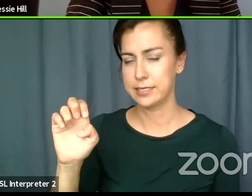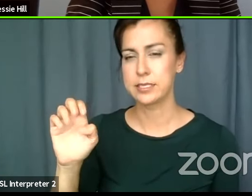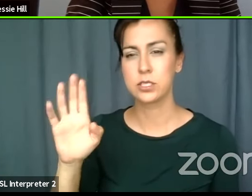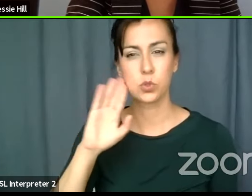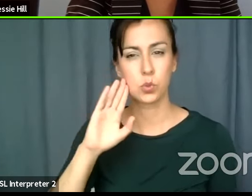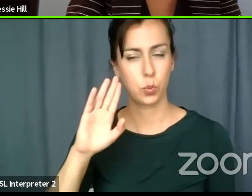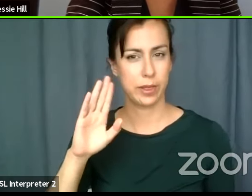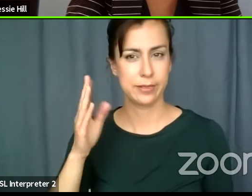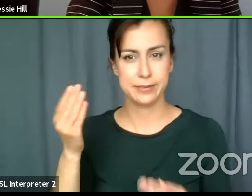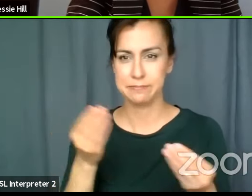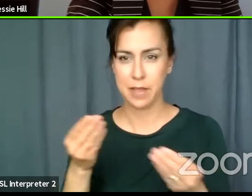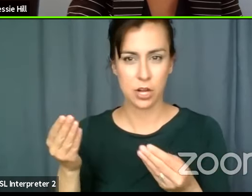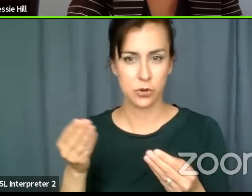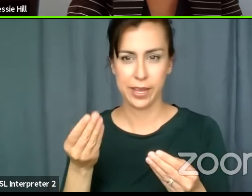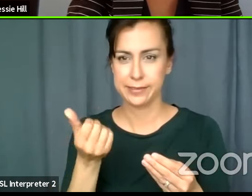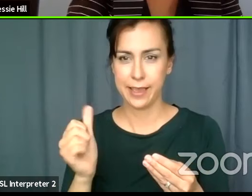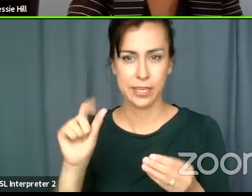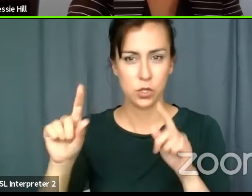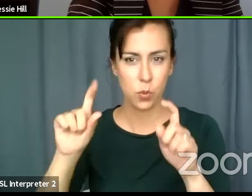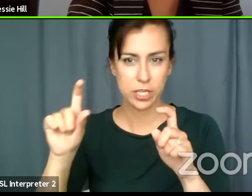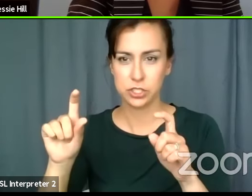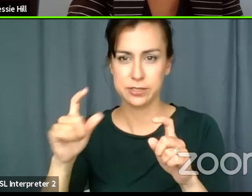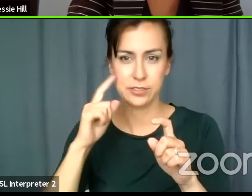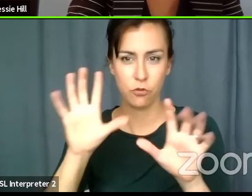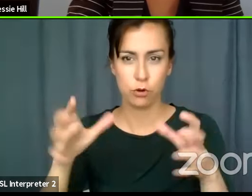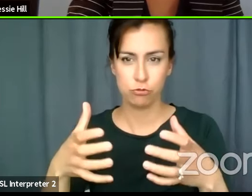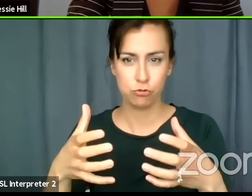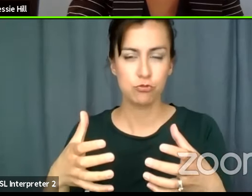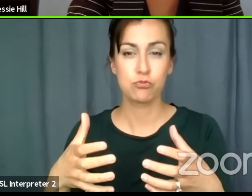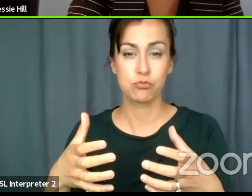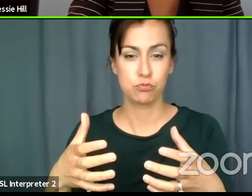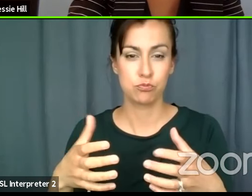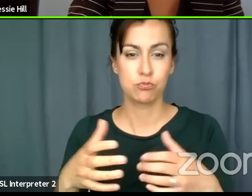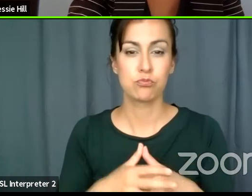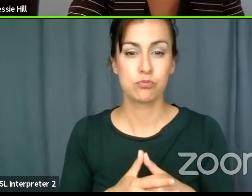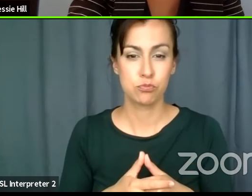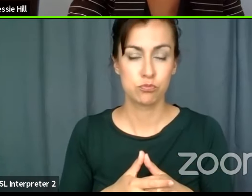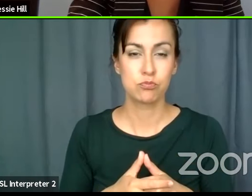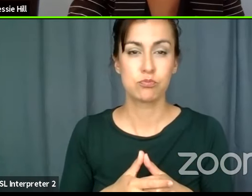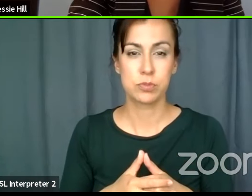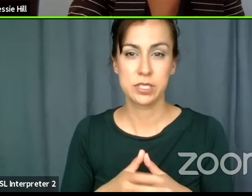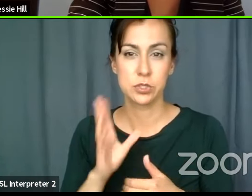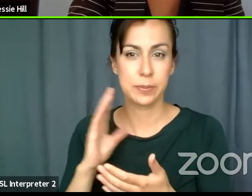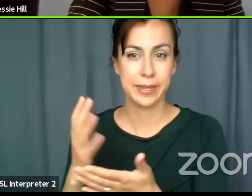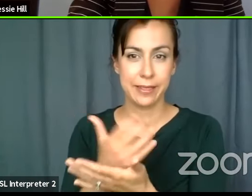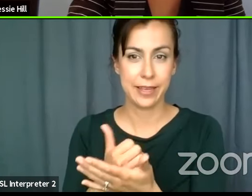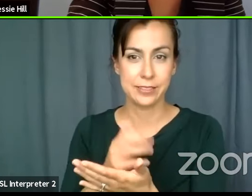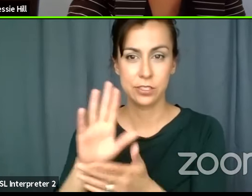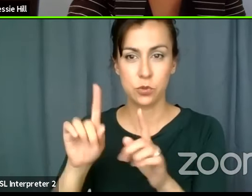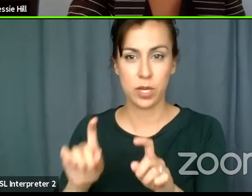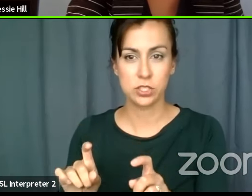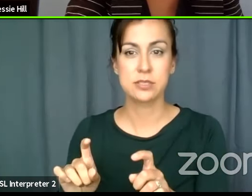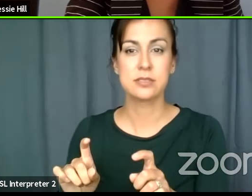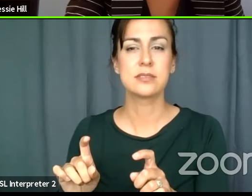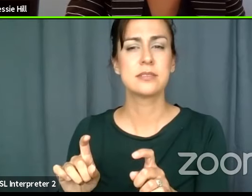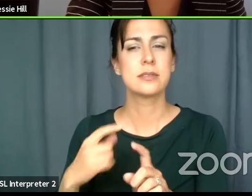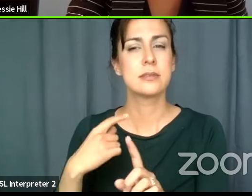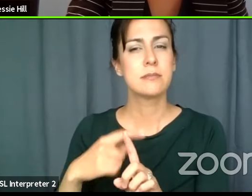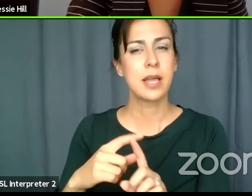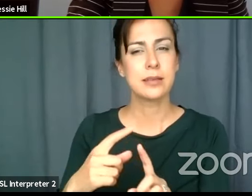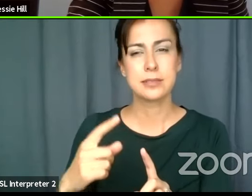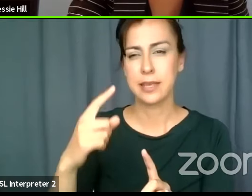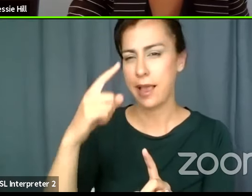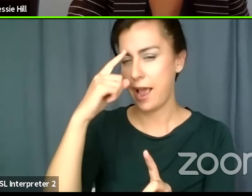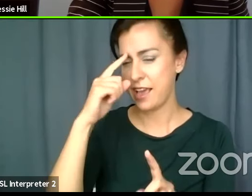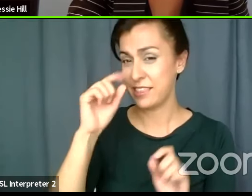moderate if we have any Q&A in the queue, as well as, I don't know if, I think folks can still